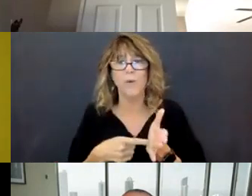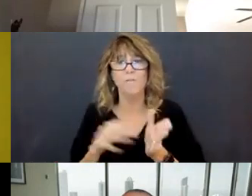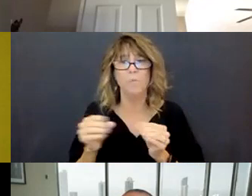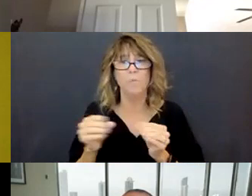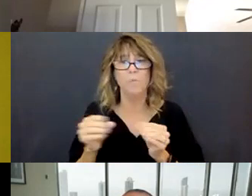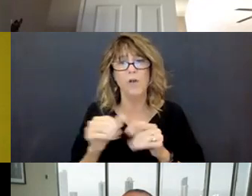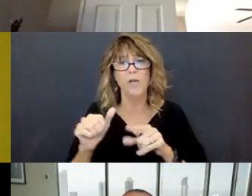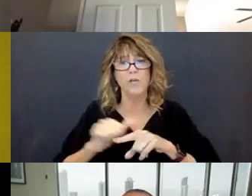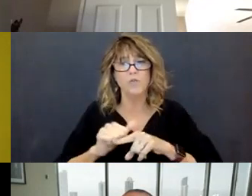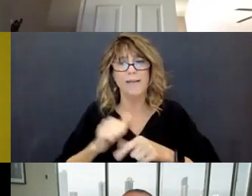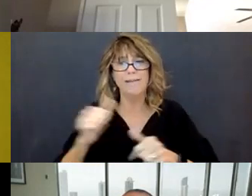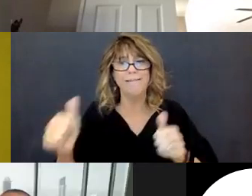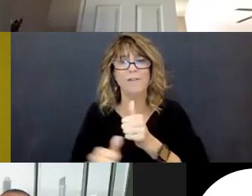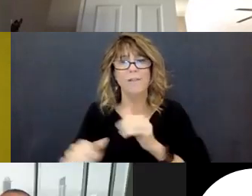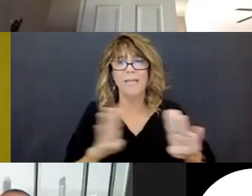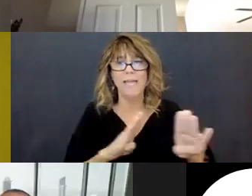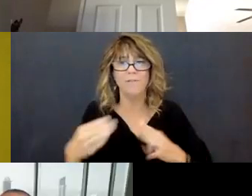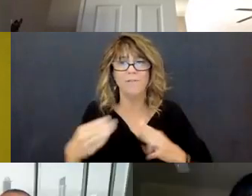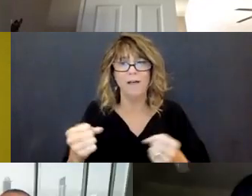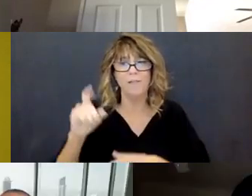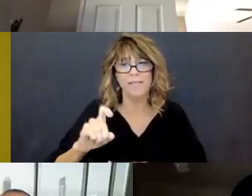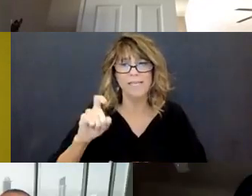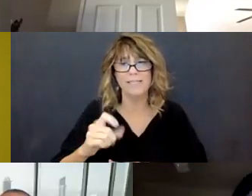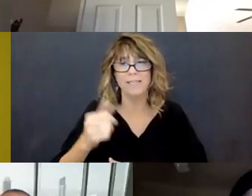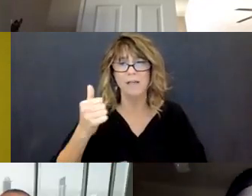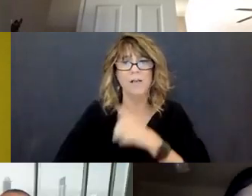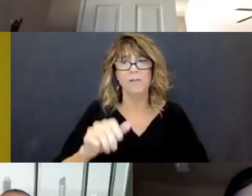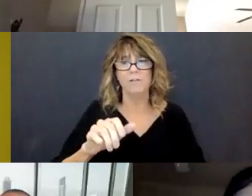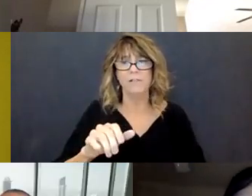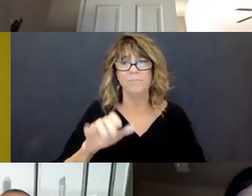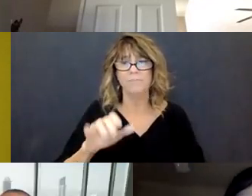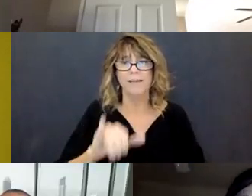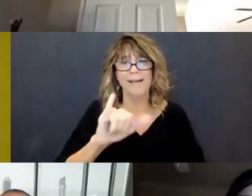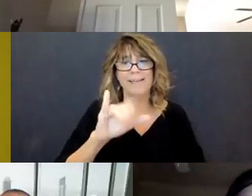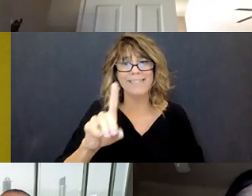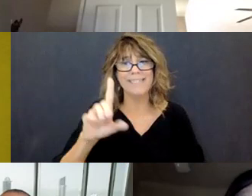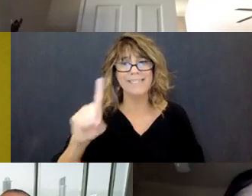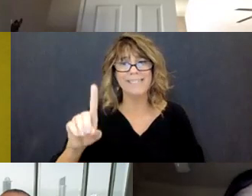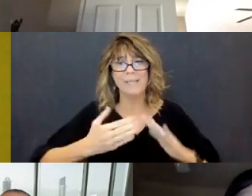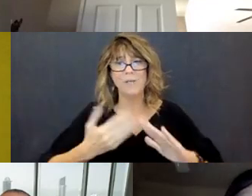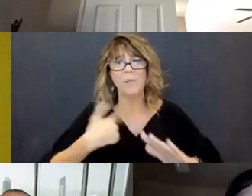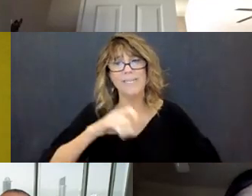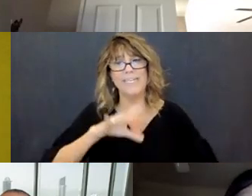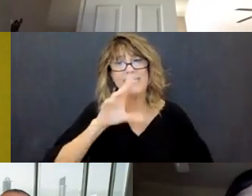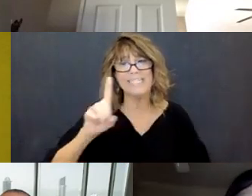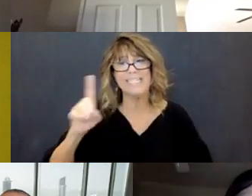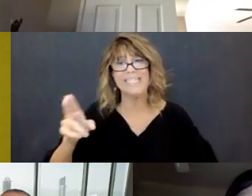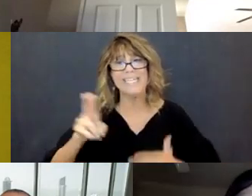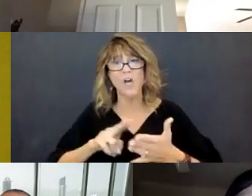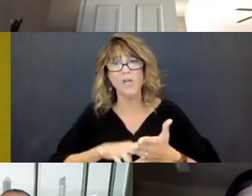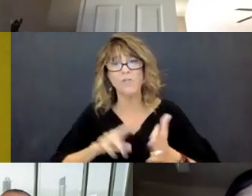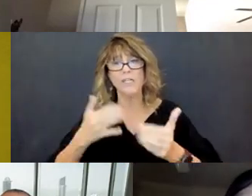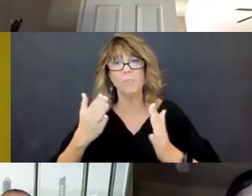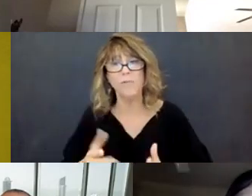their behavioral health needs of the intellectual and developmental disabilities community. We need DDD contracted providers and